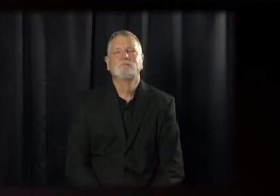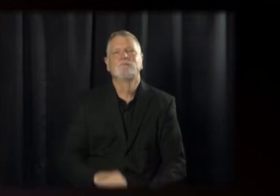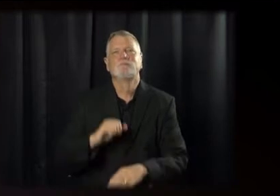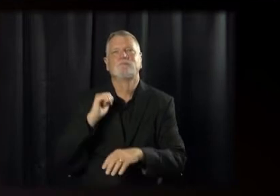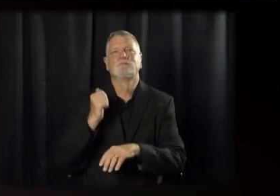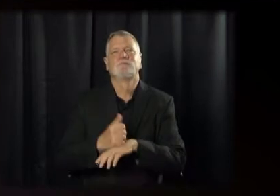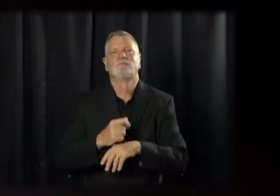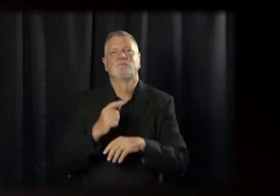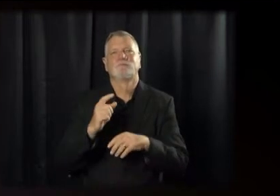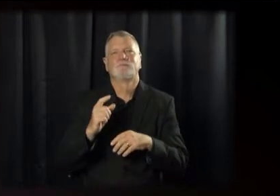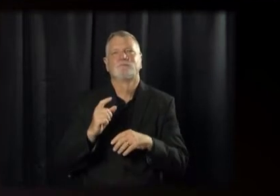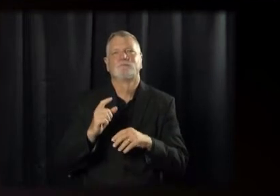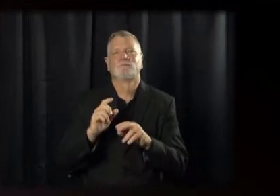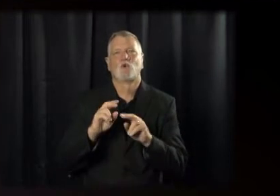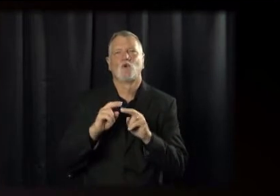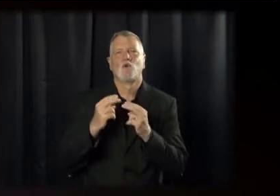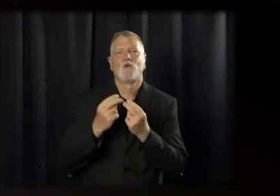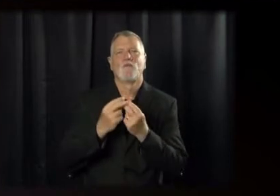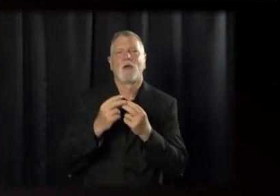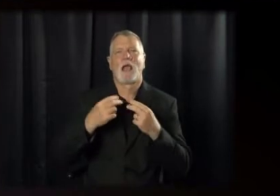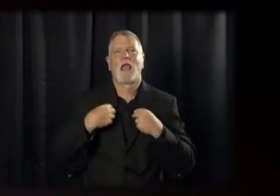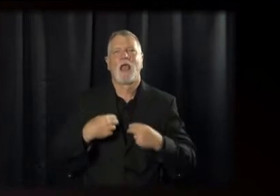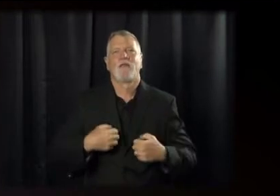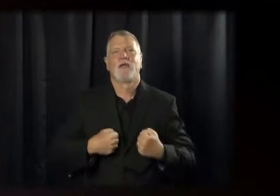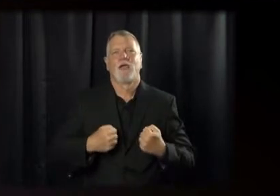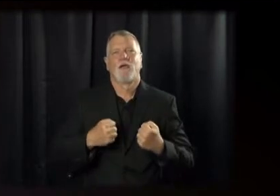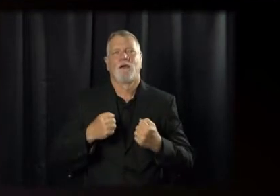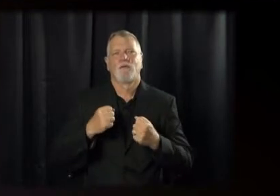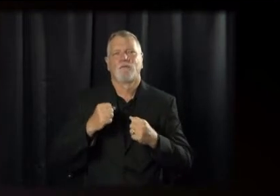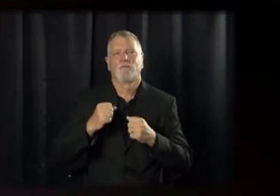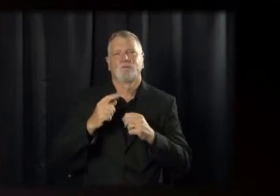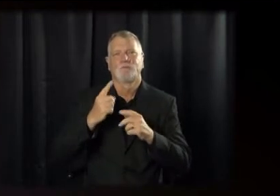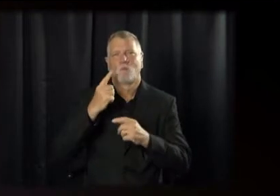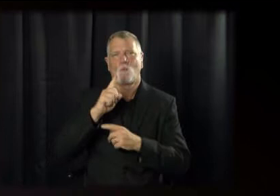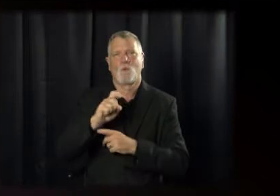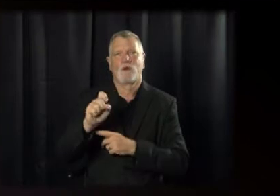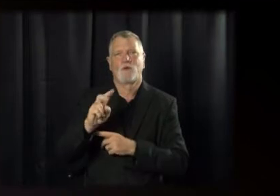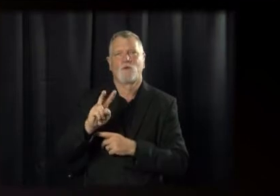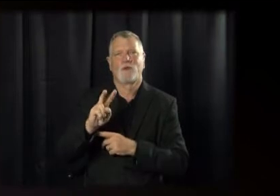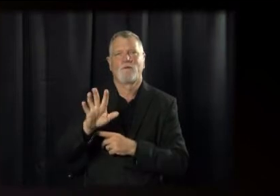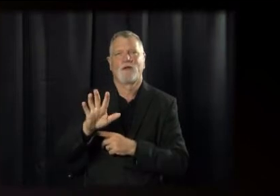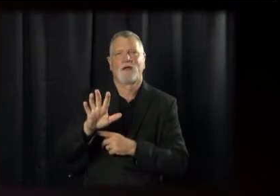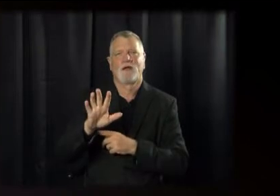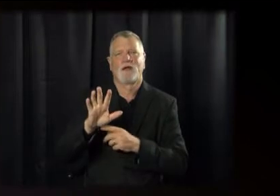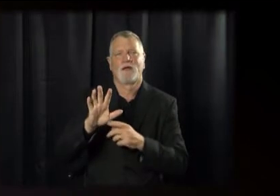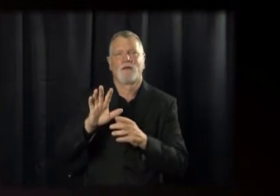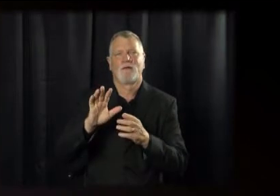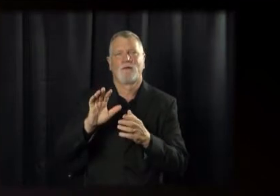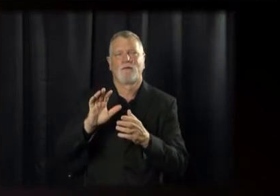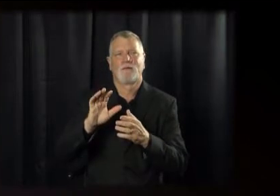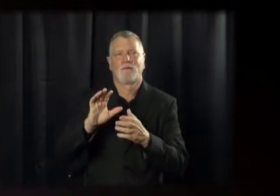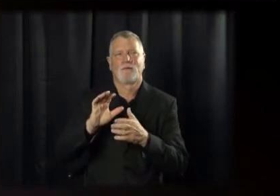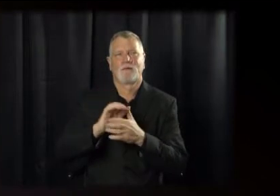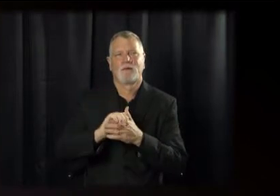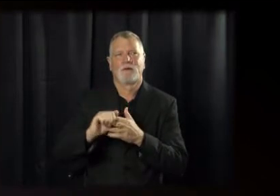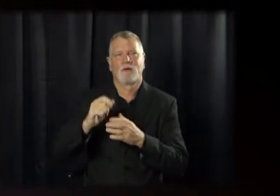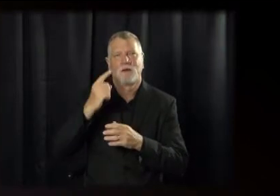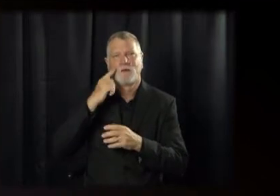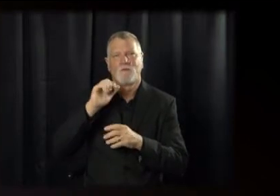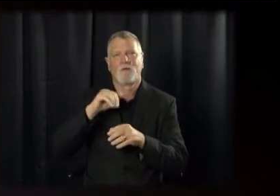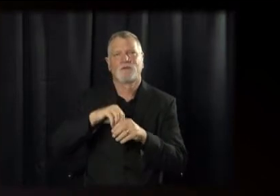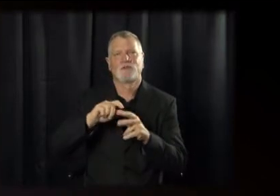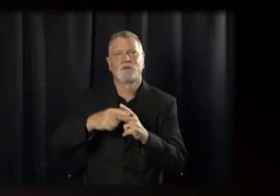Implement the uniform healthcare contribution of $125 per member per month, starting in fiscal